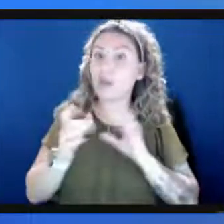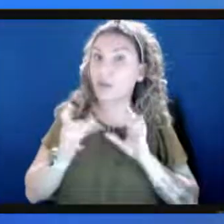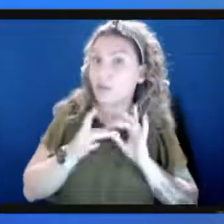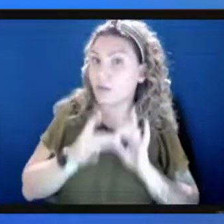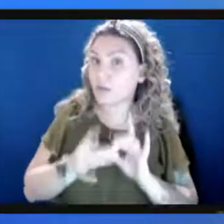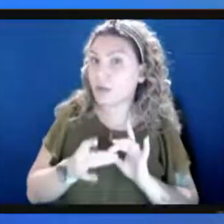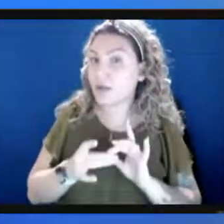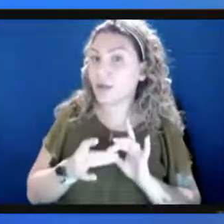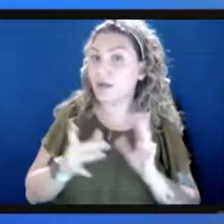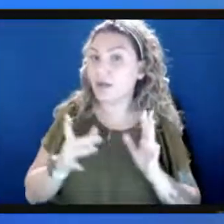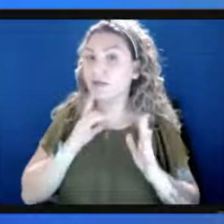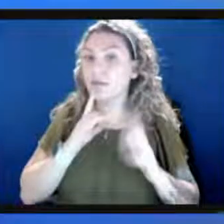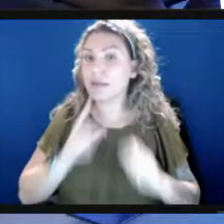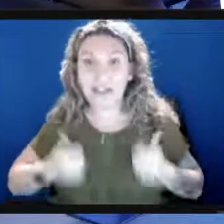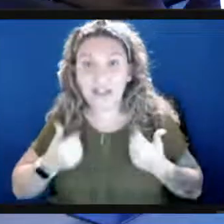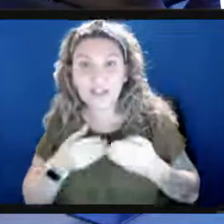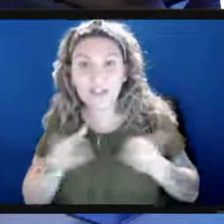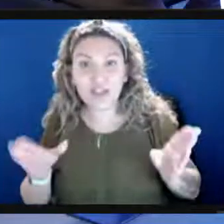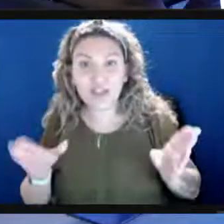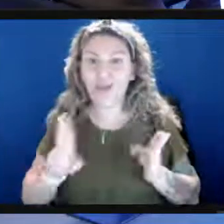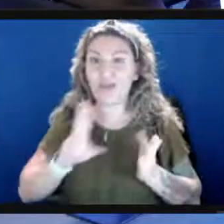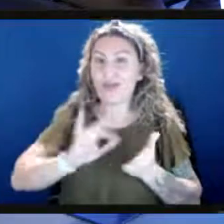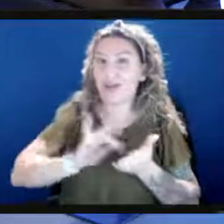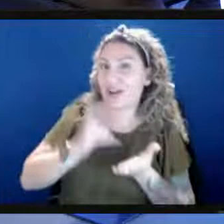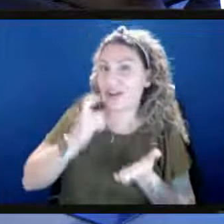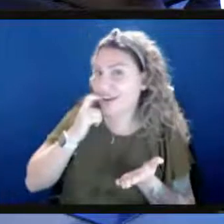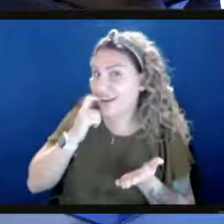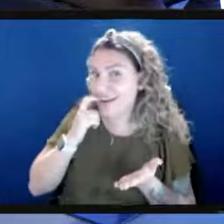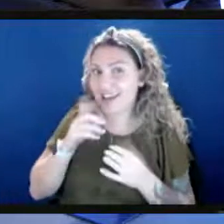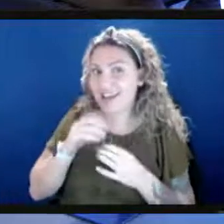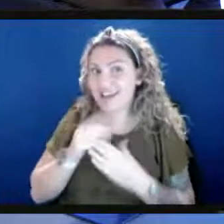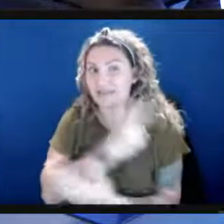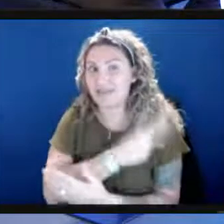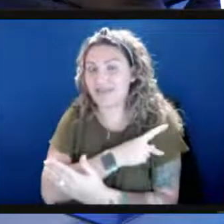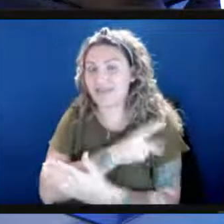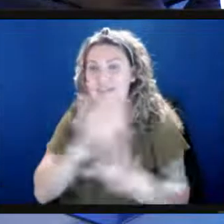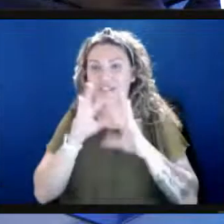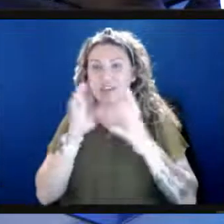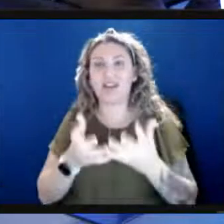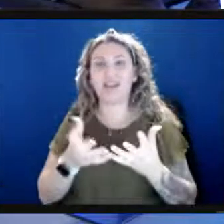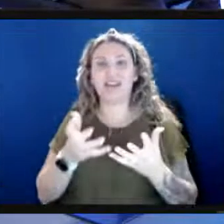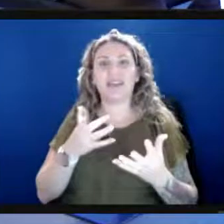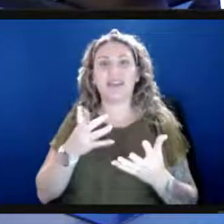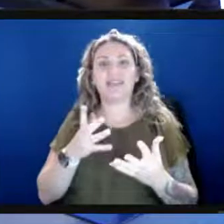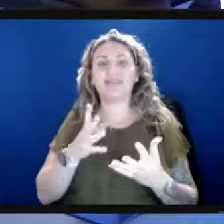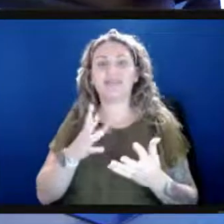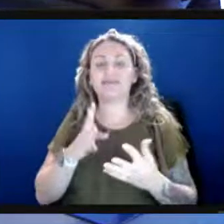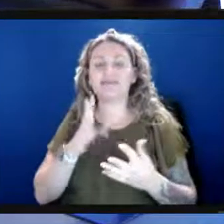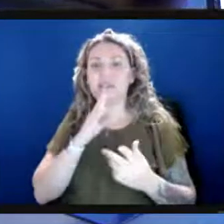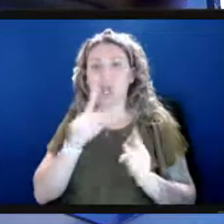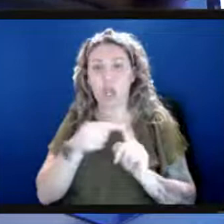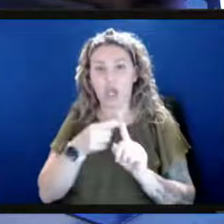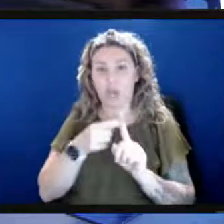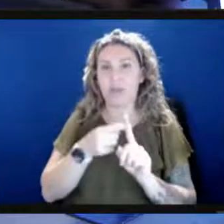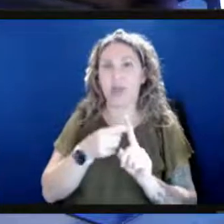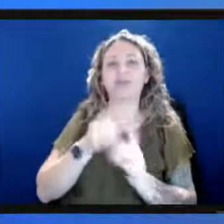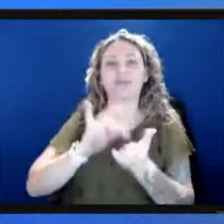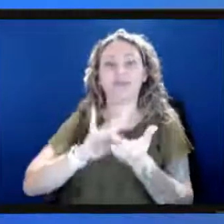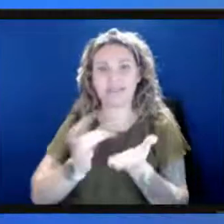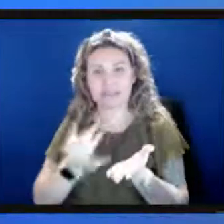in general in my inpatient world? Well, I think we're talking substance abuse Yes. first. So what we're